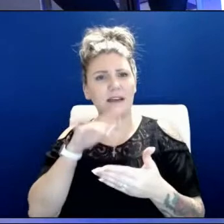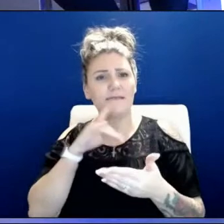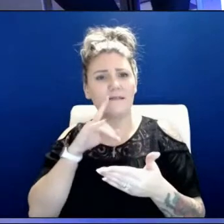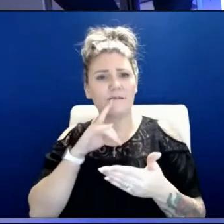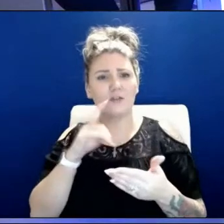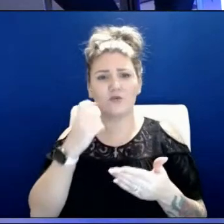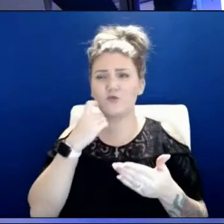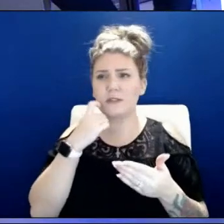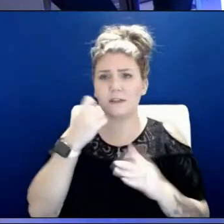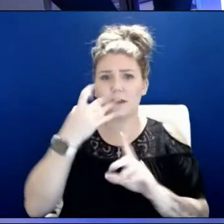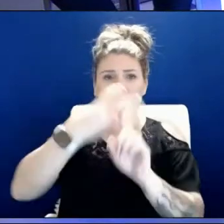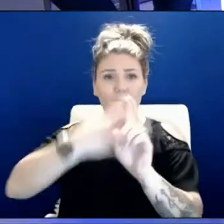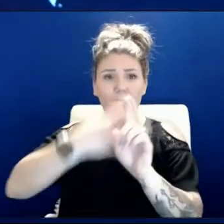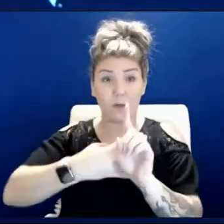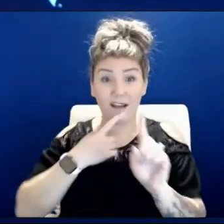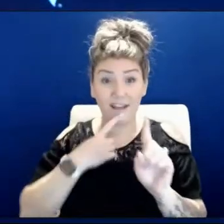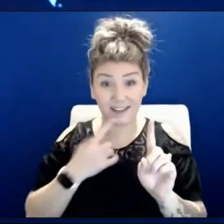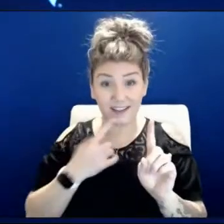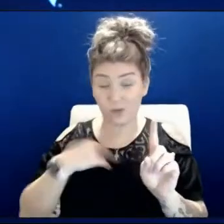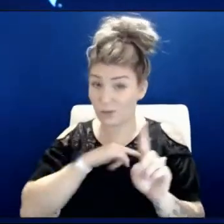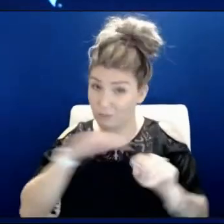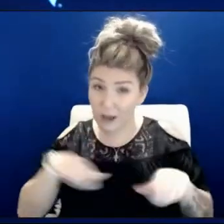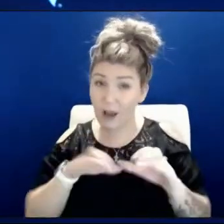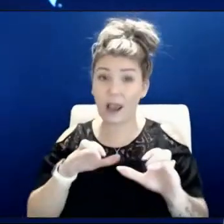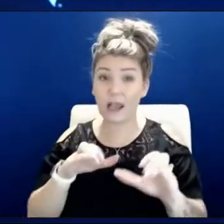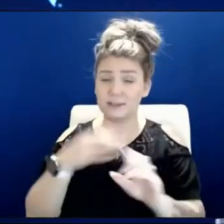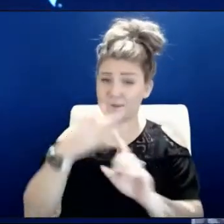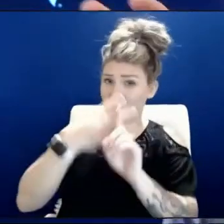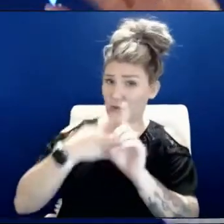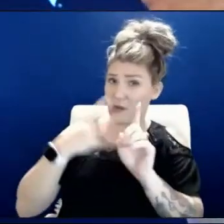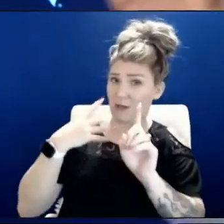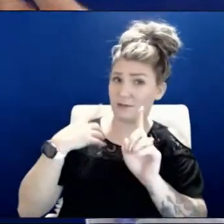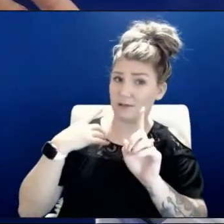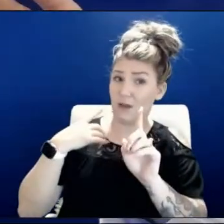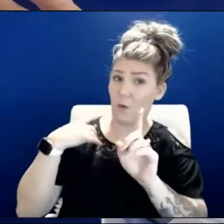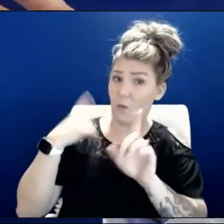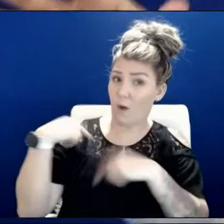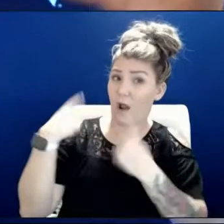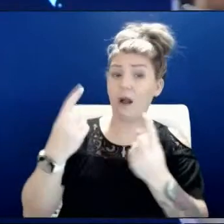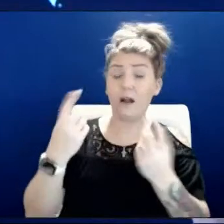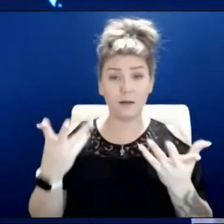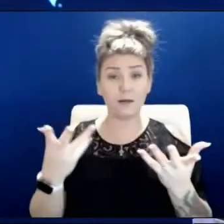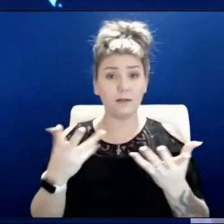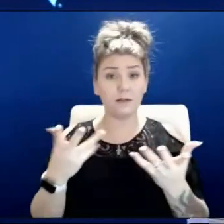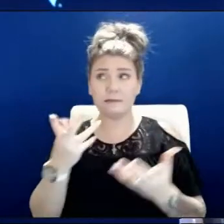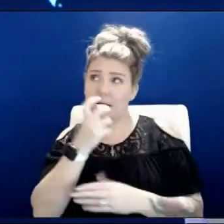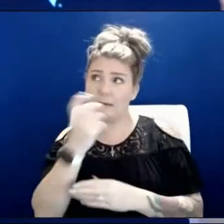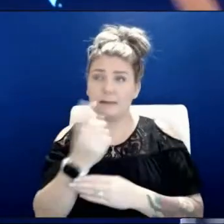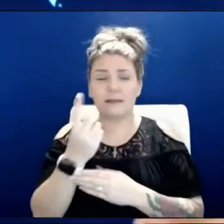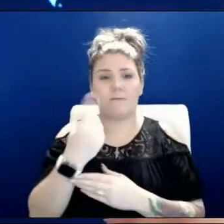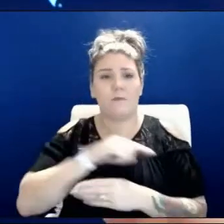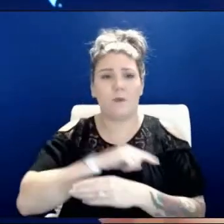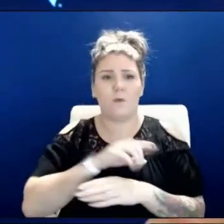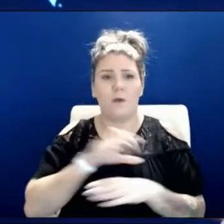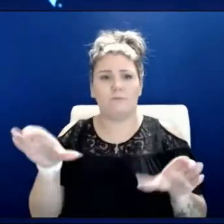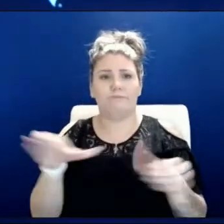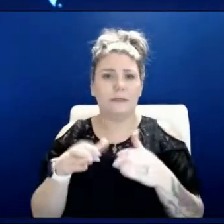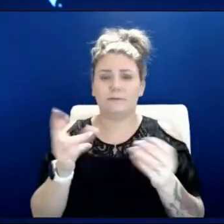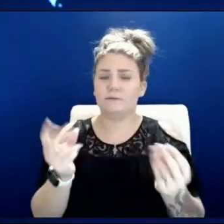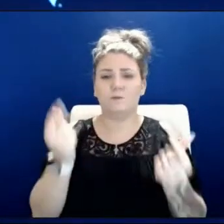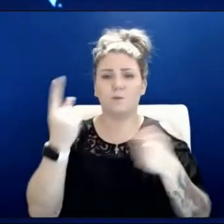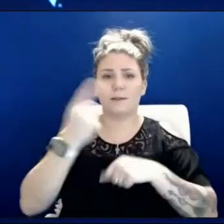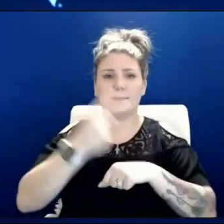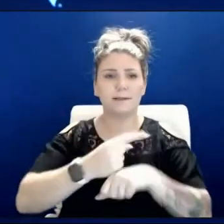months now. So we've been at this ivermectin study for a while. So it's not just something we put together. It's a national trial looking at an important question